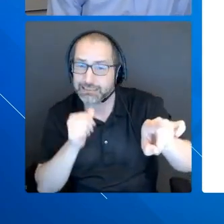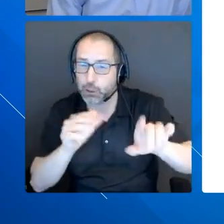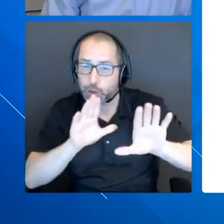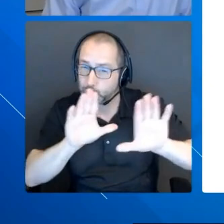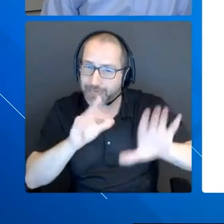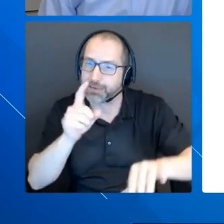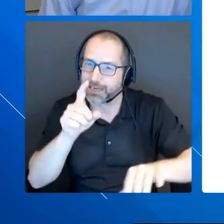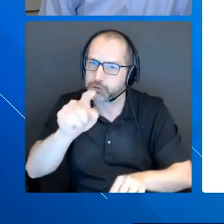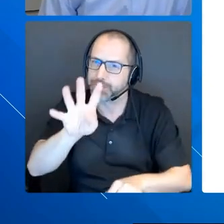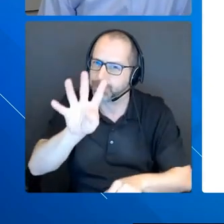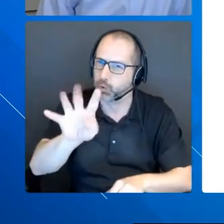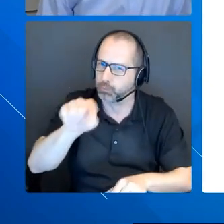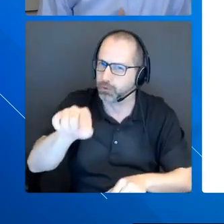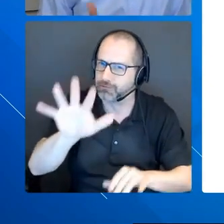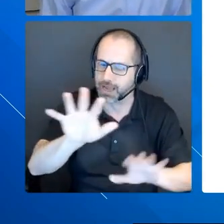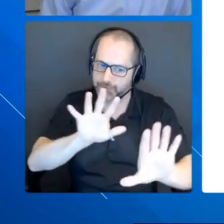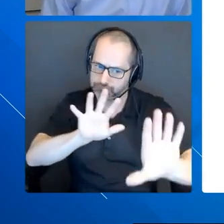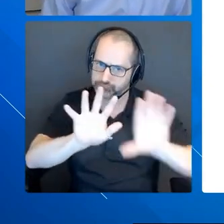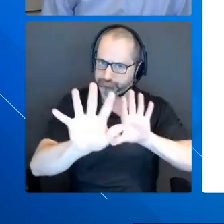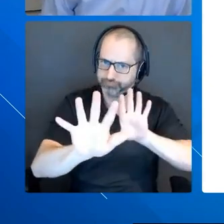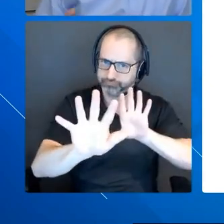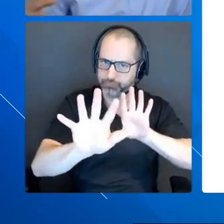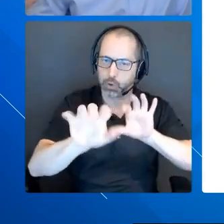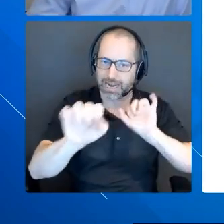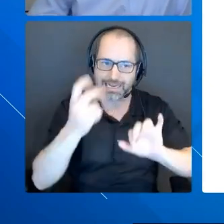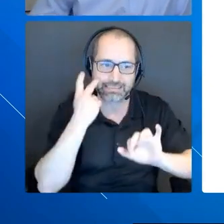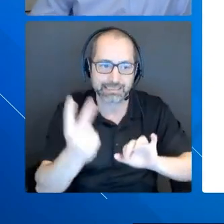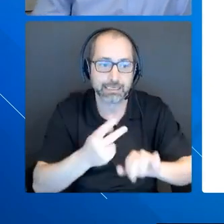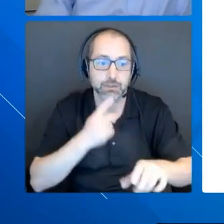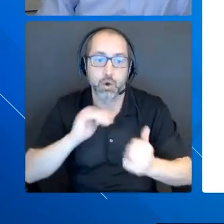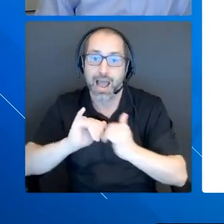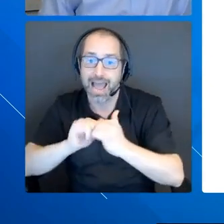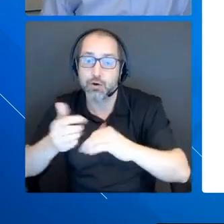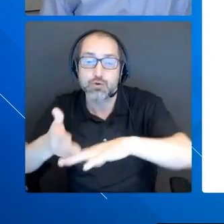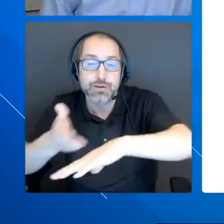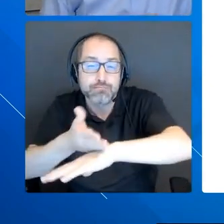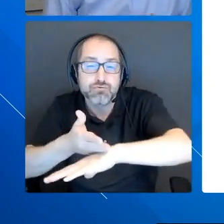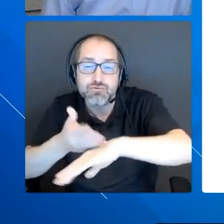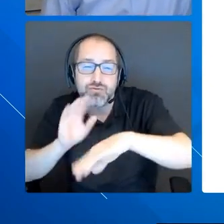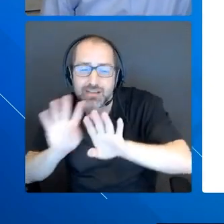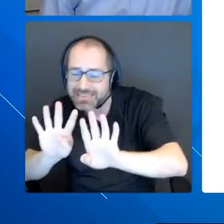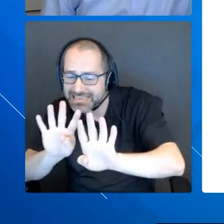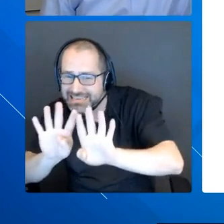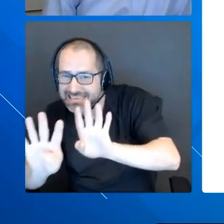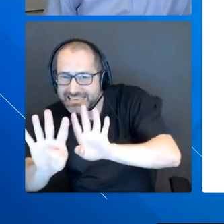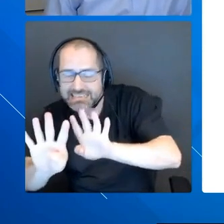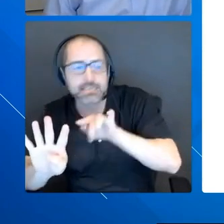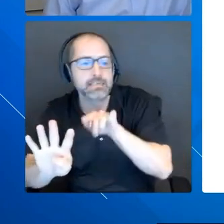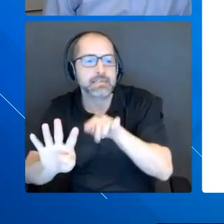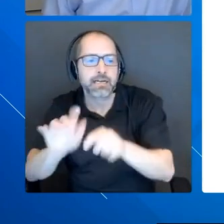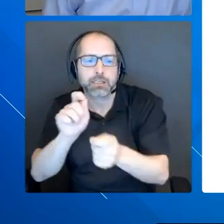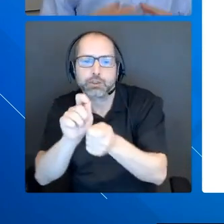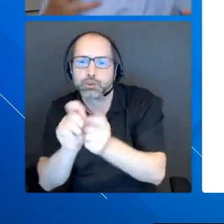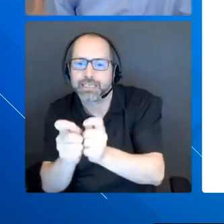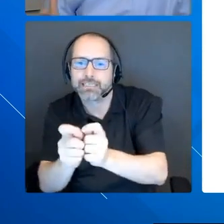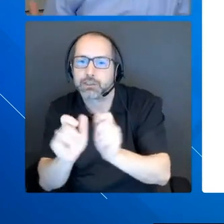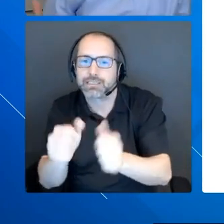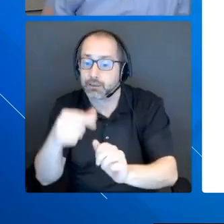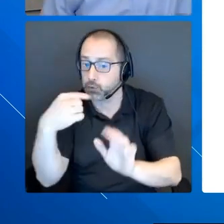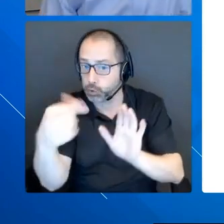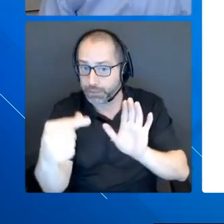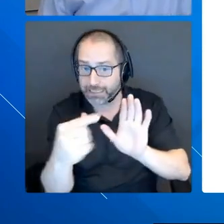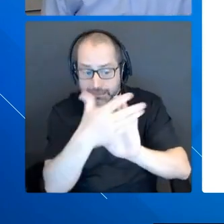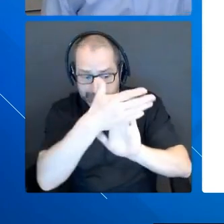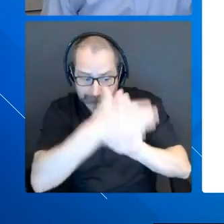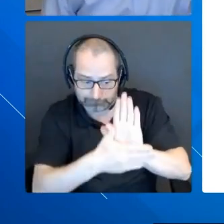4.5. What I did though, to give it better contrast for those with limited vision or colorblind, I changed it to, you can still do the green, say this is some